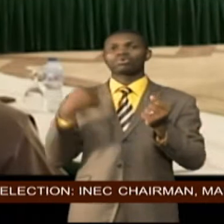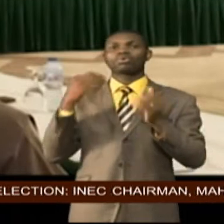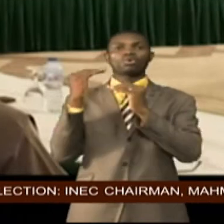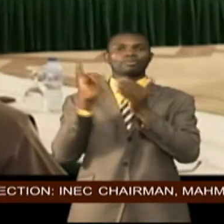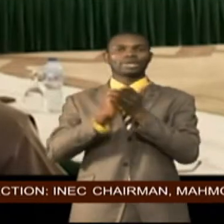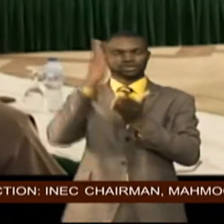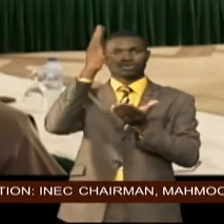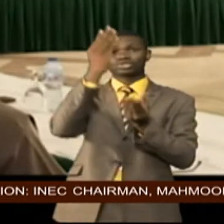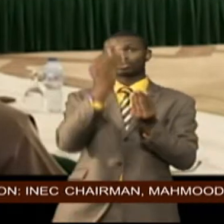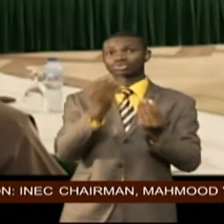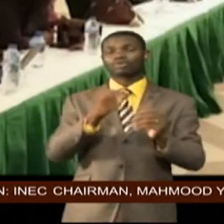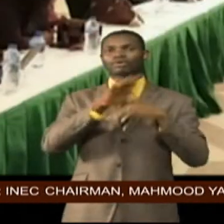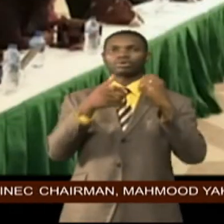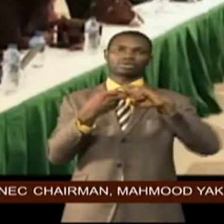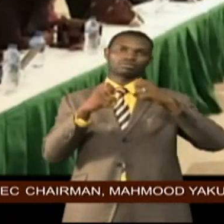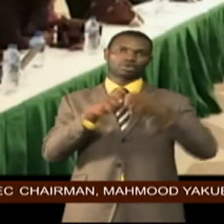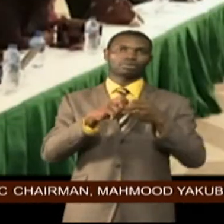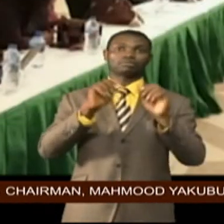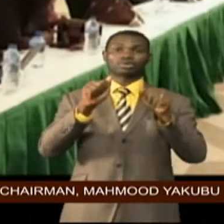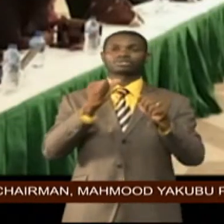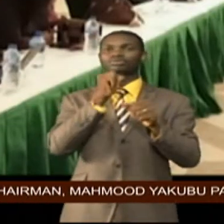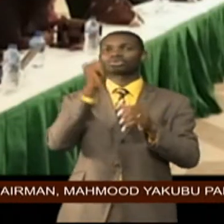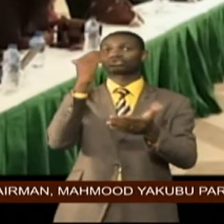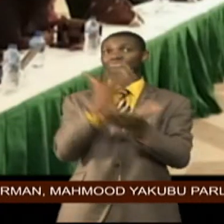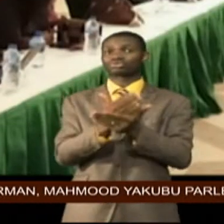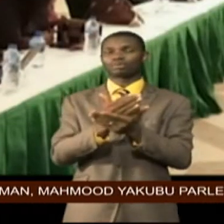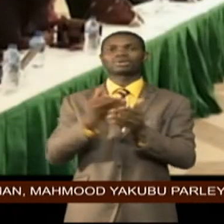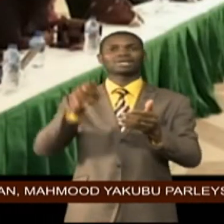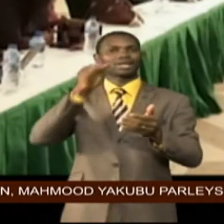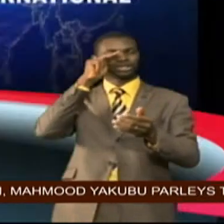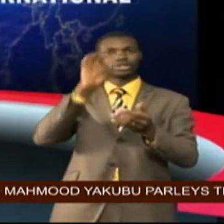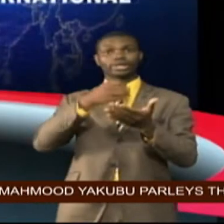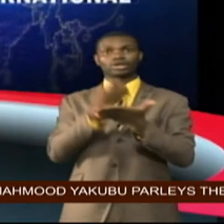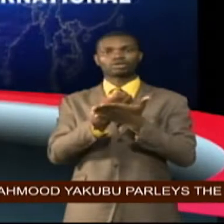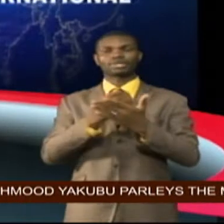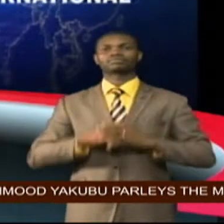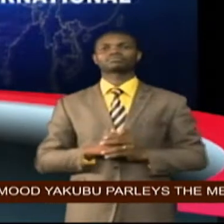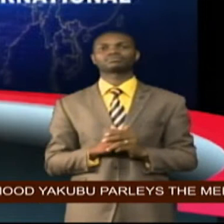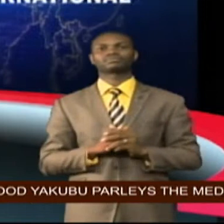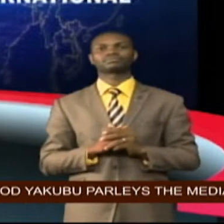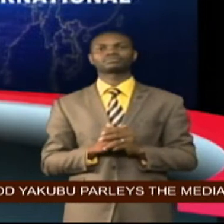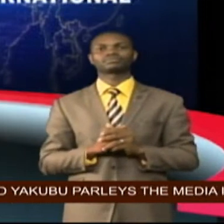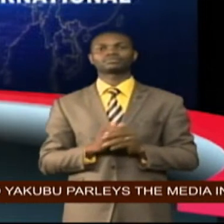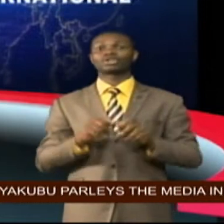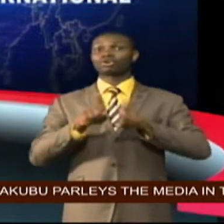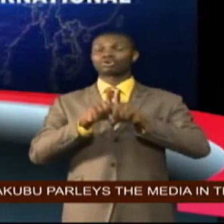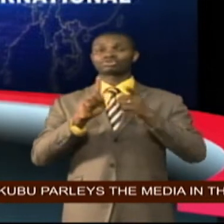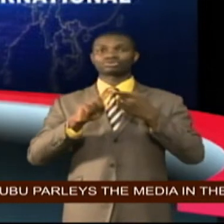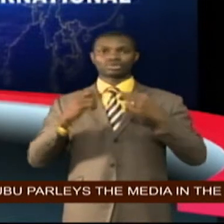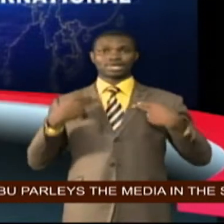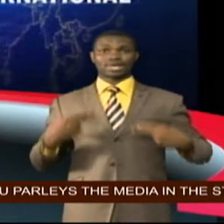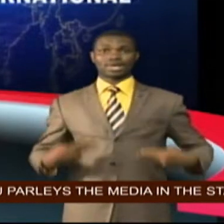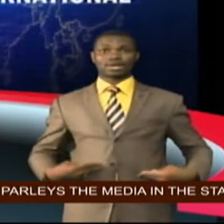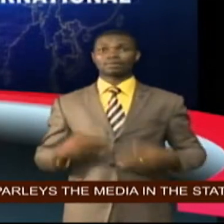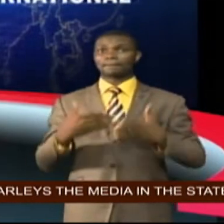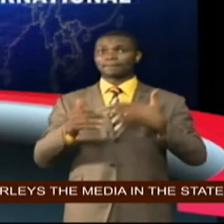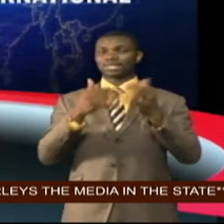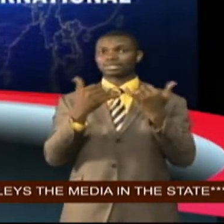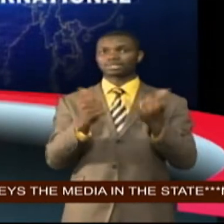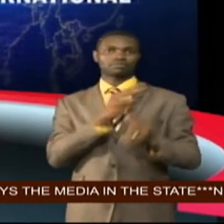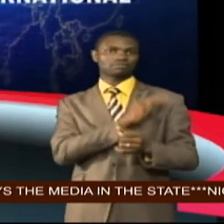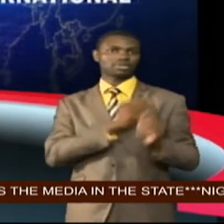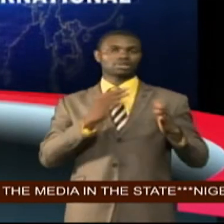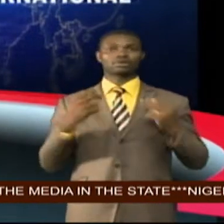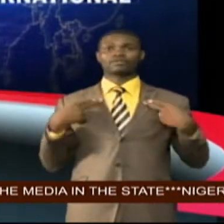avoid anything that would lead to the collapse of the economy. Into health-related matters, the Minister of